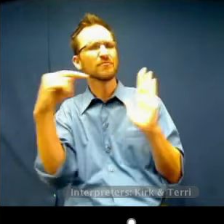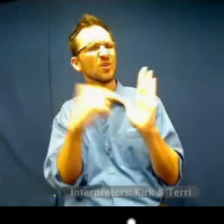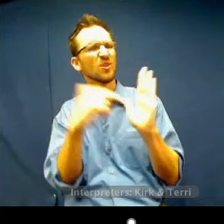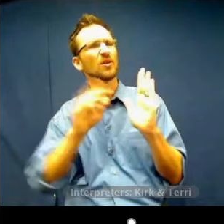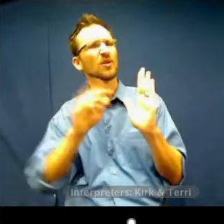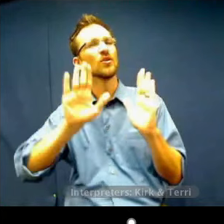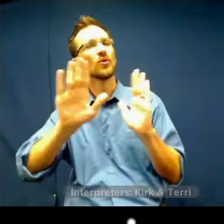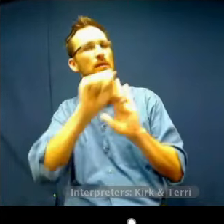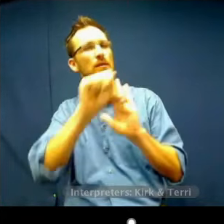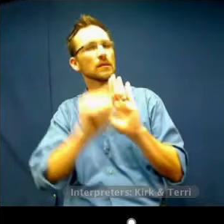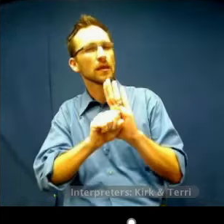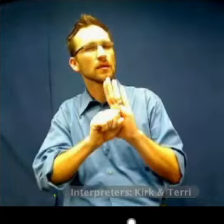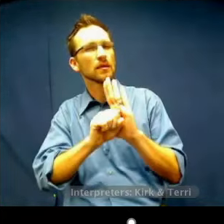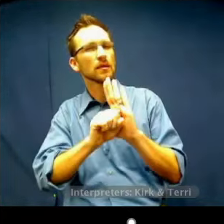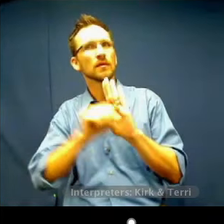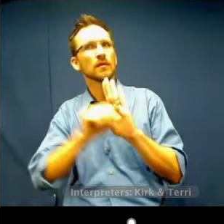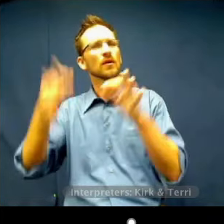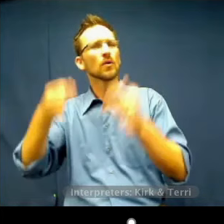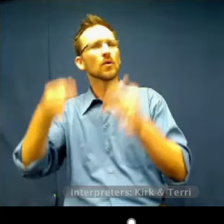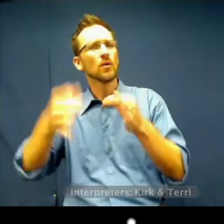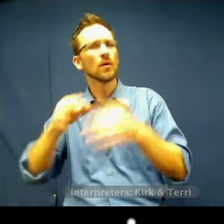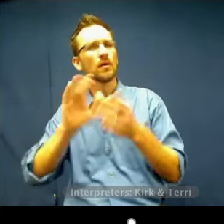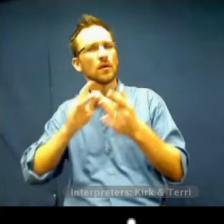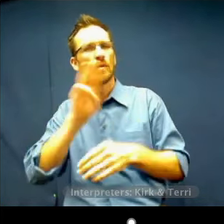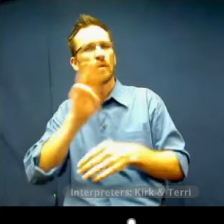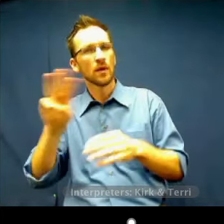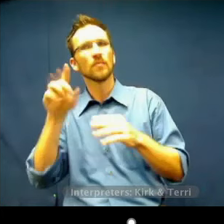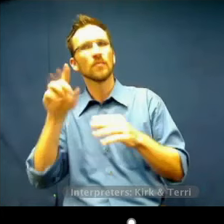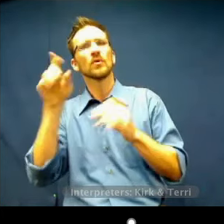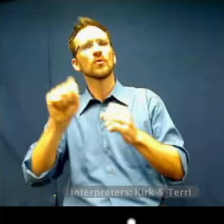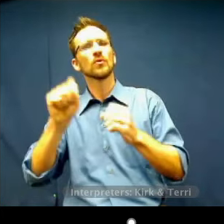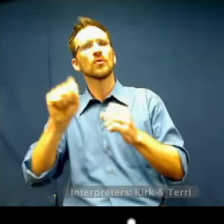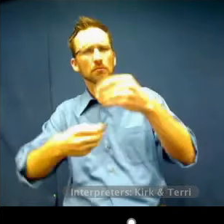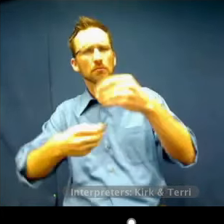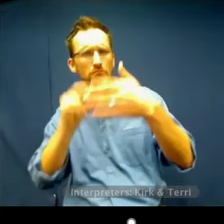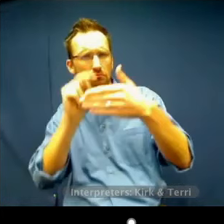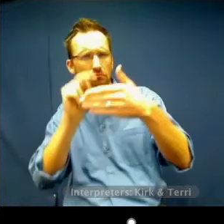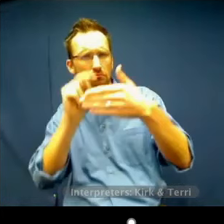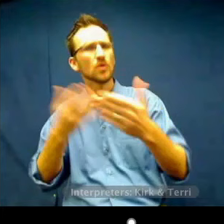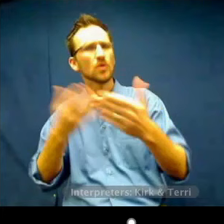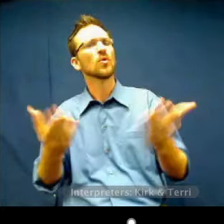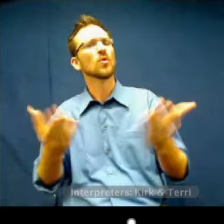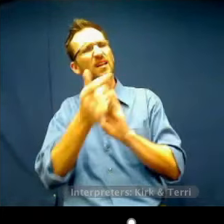state court website to see what your list of grounds are.